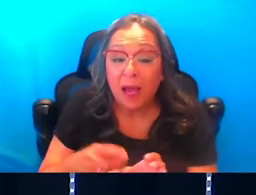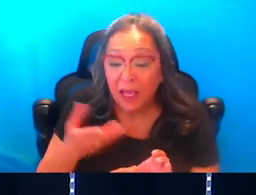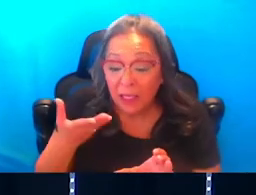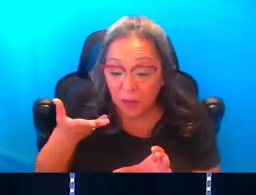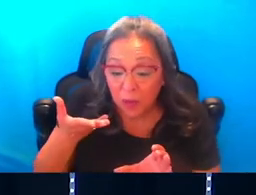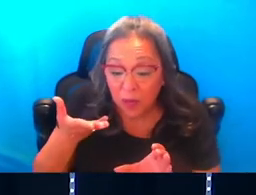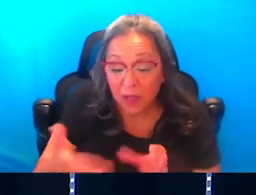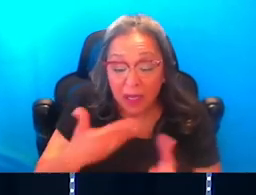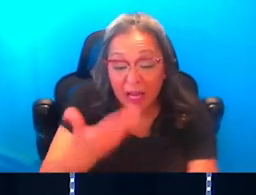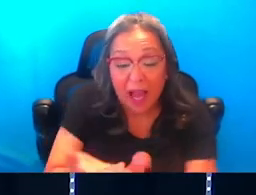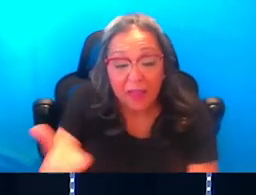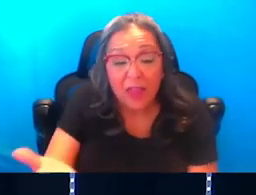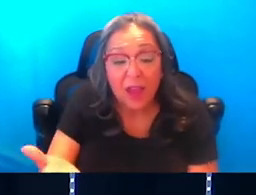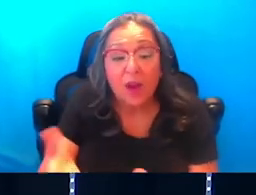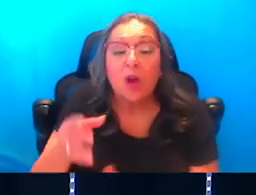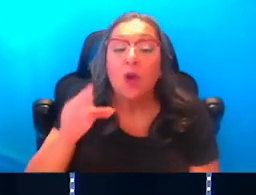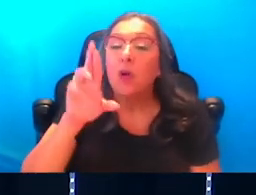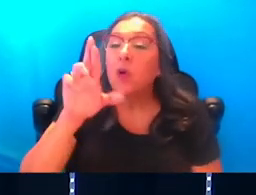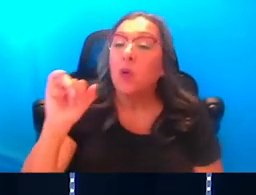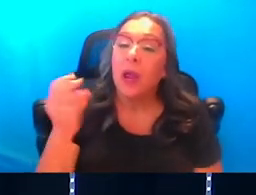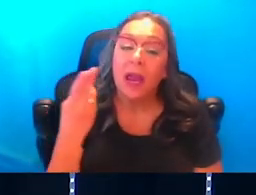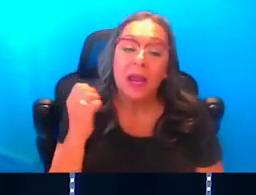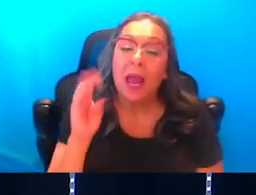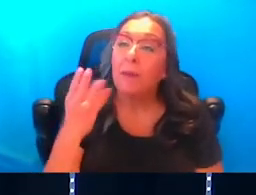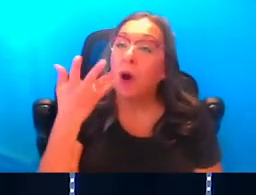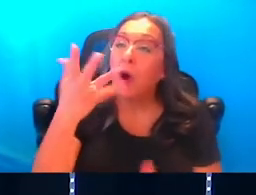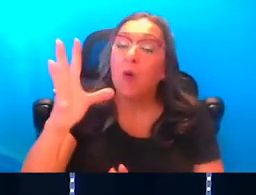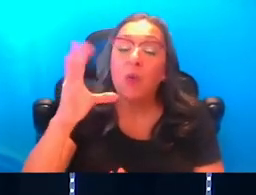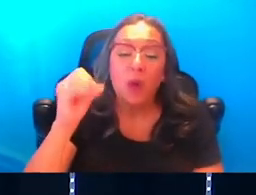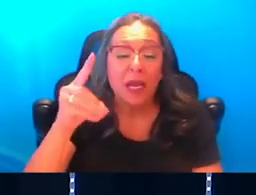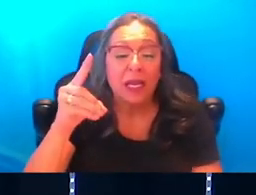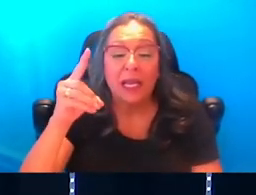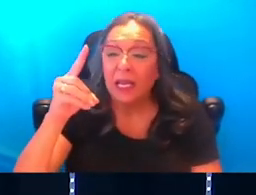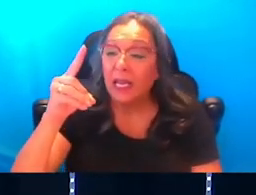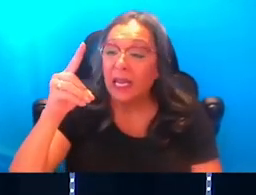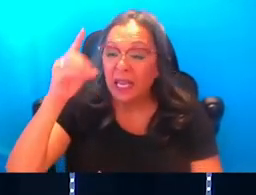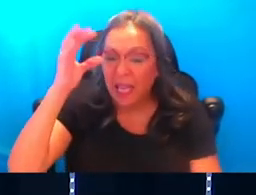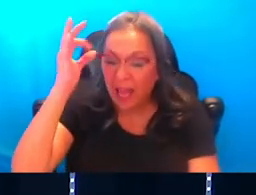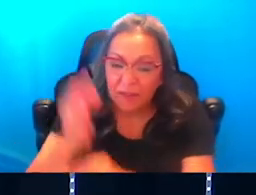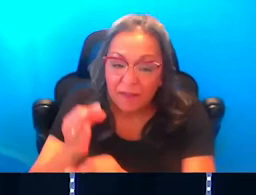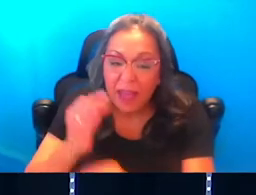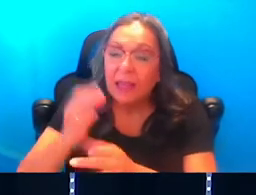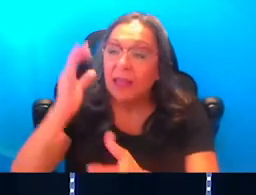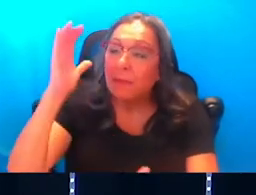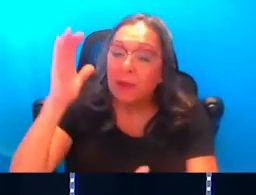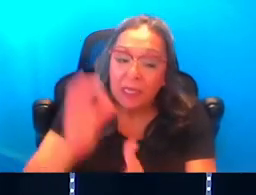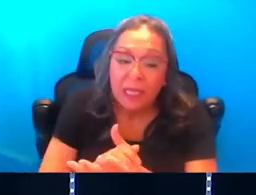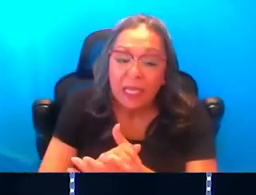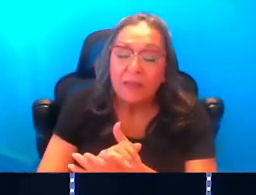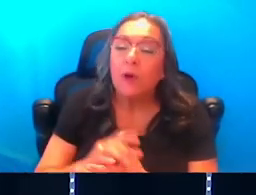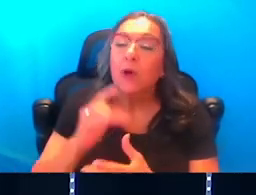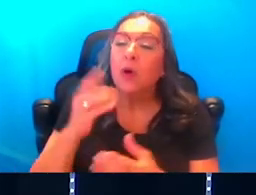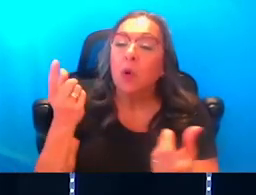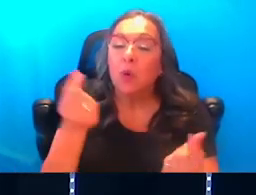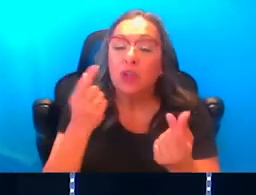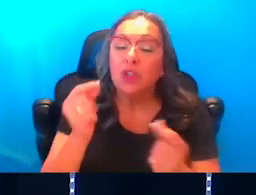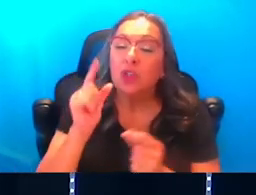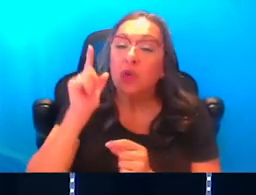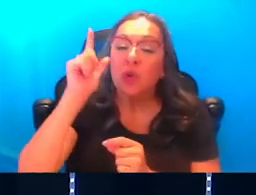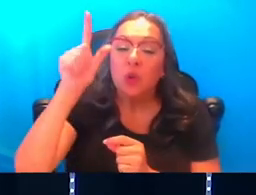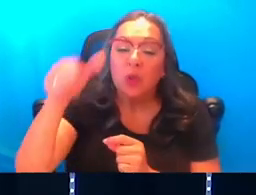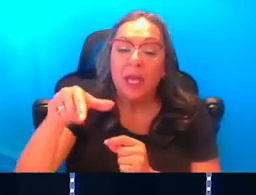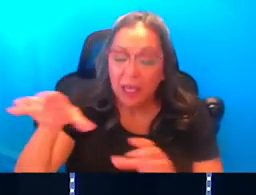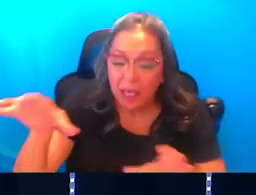God. That's what she's telling them. Faith first, works come later. That's what you see in her life. I think